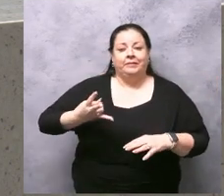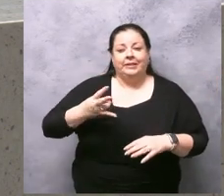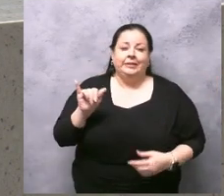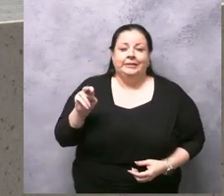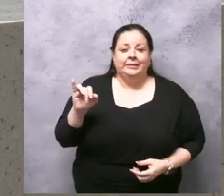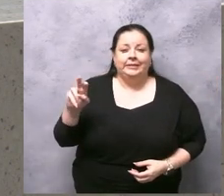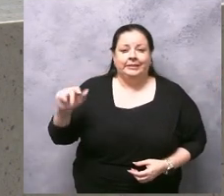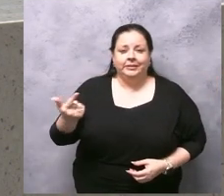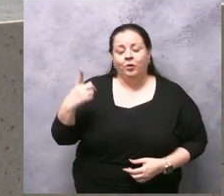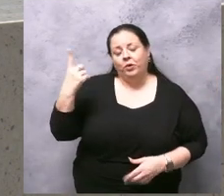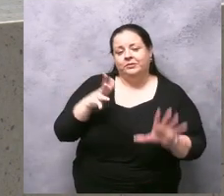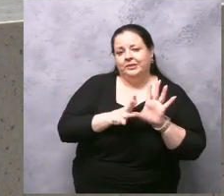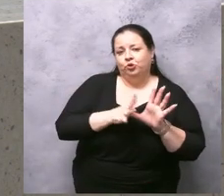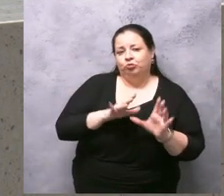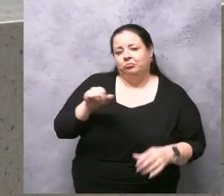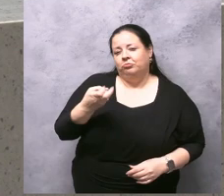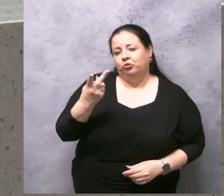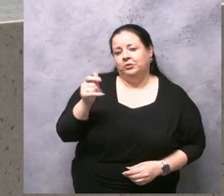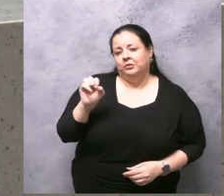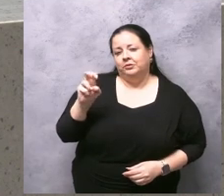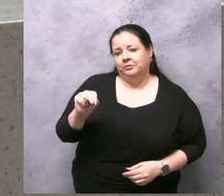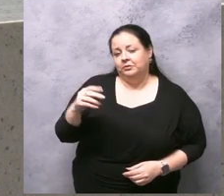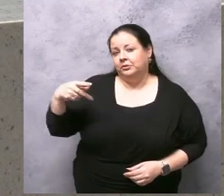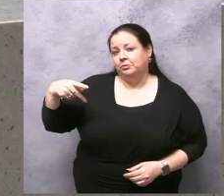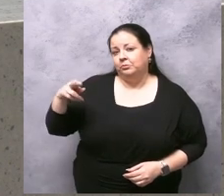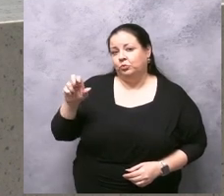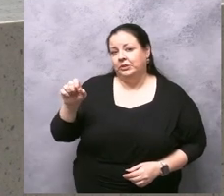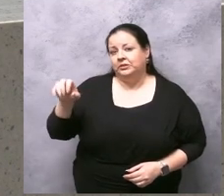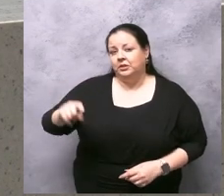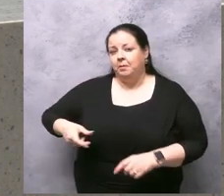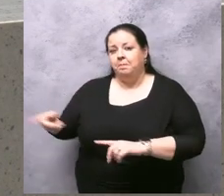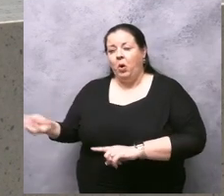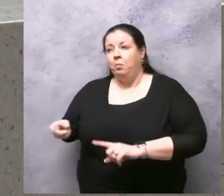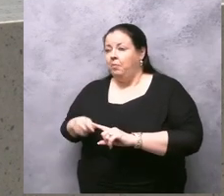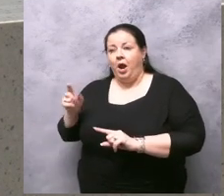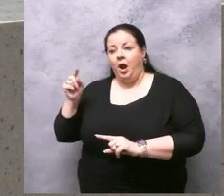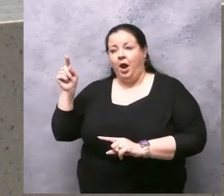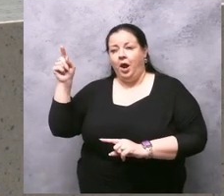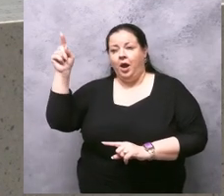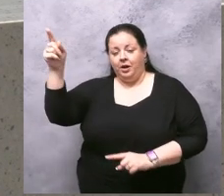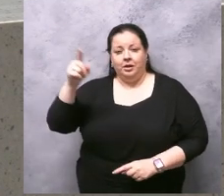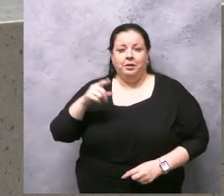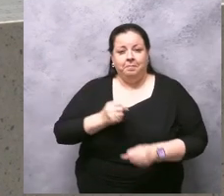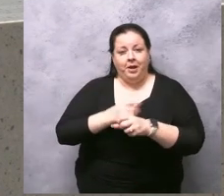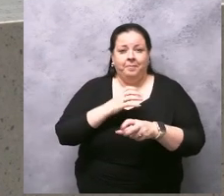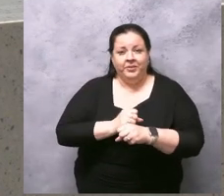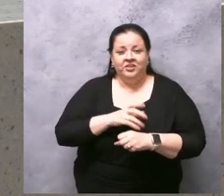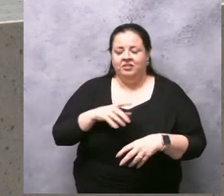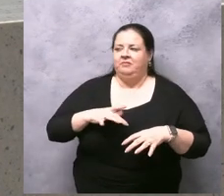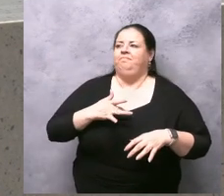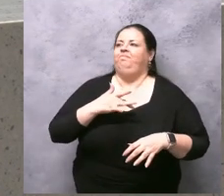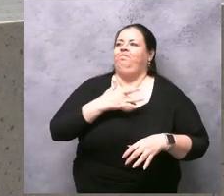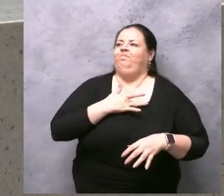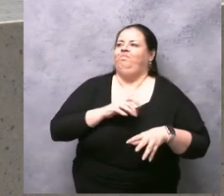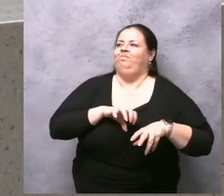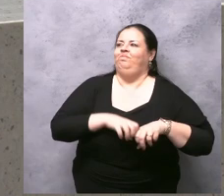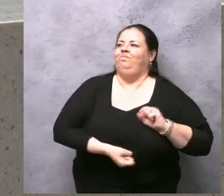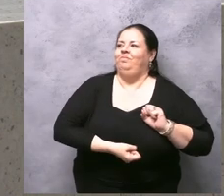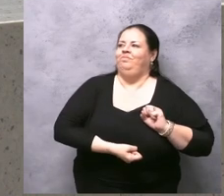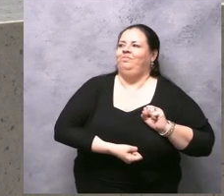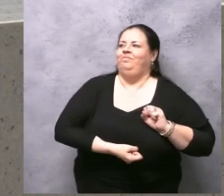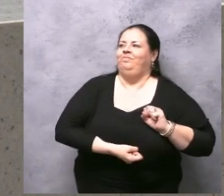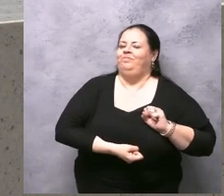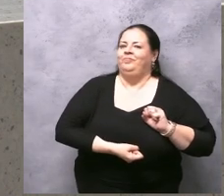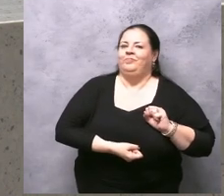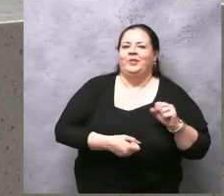one of our seniors, Jackson Priest at Cy Ranch, hit a bomb. So it ended up. So it was a heartbreaker for Cy Park. They ended up winning 3-0.